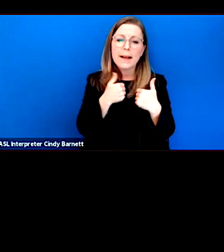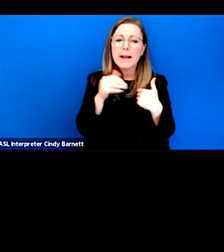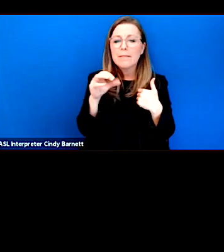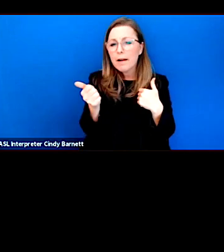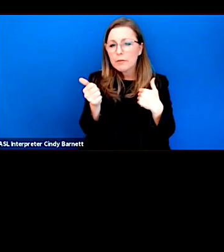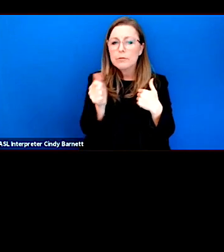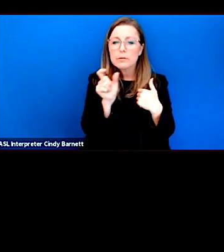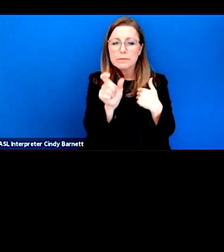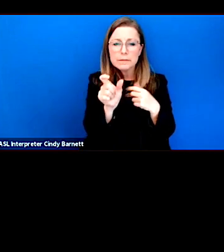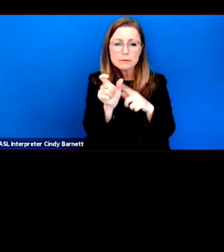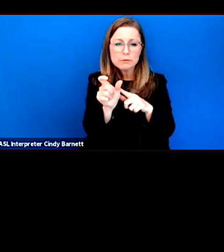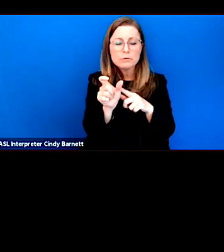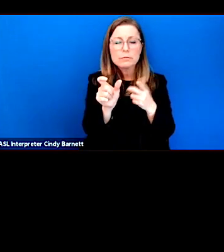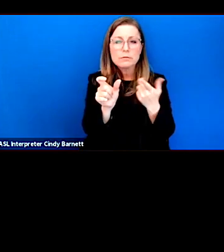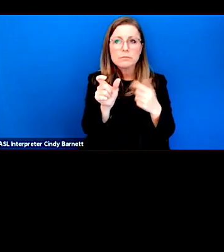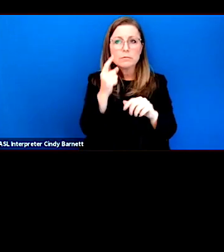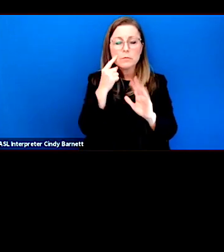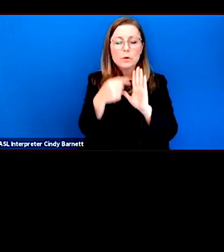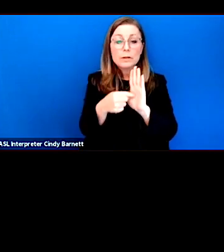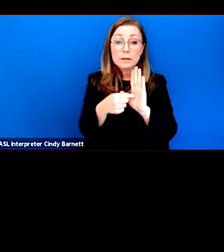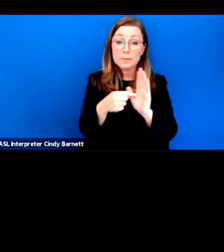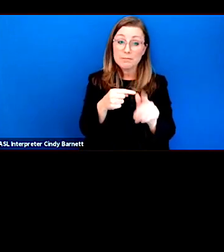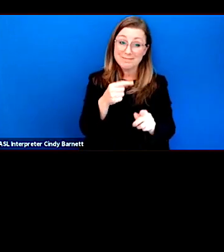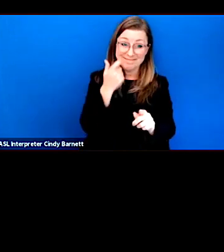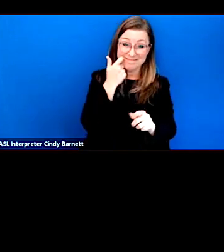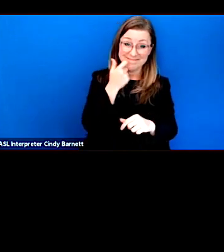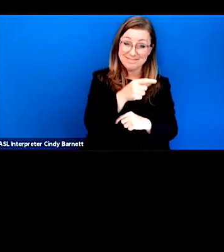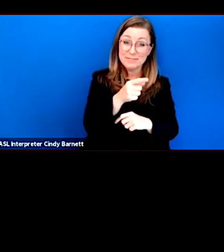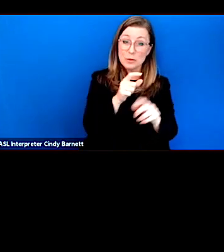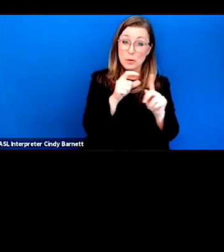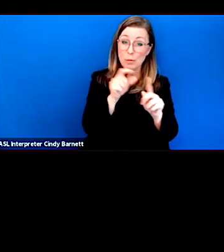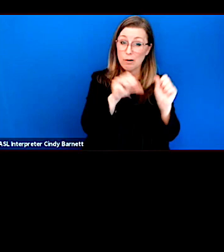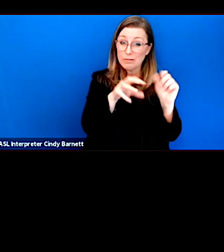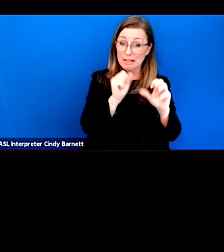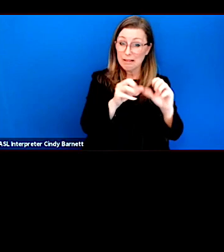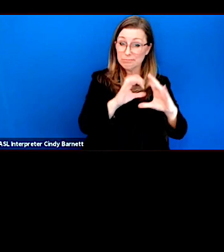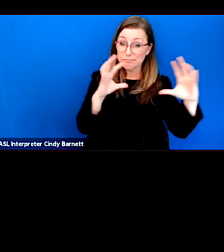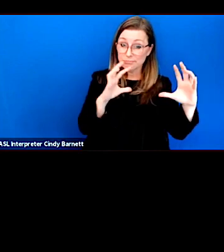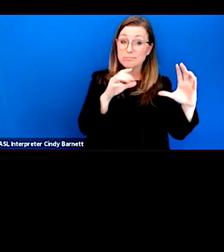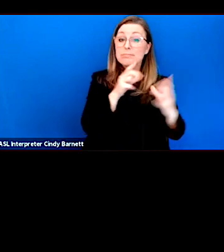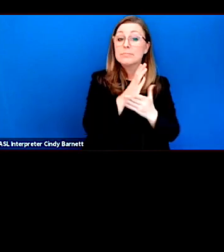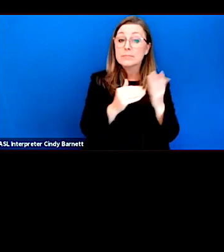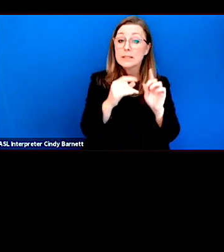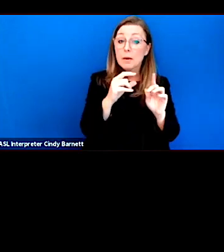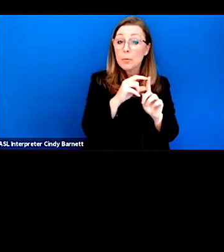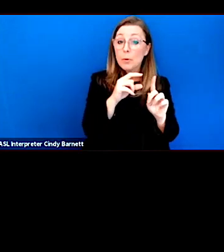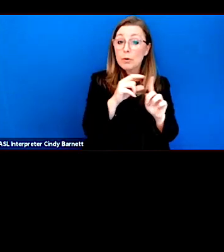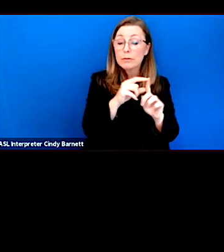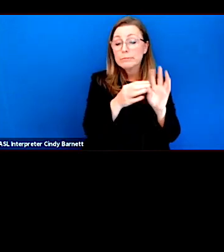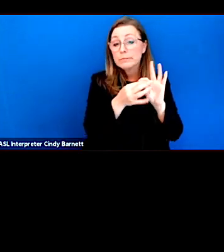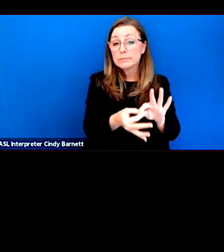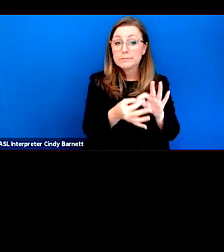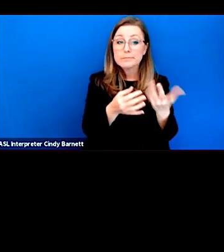question as well. In the case of our word cloud, there were words that had to do with persistence and with college or